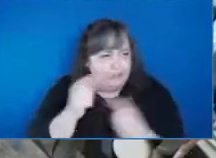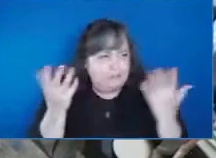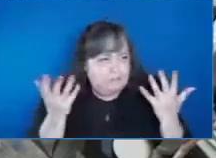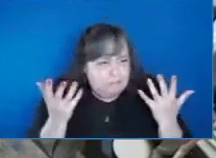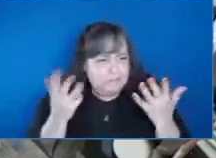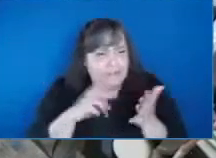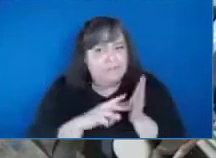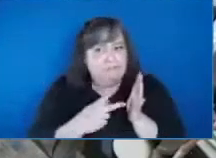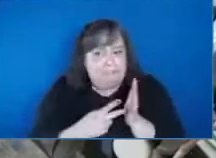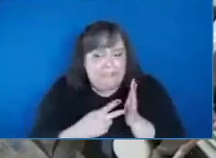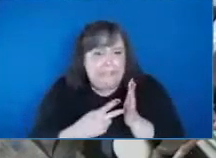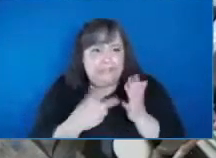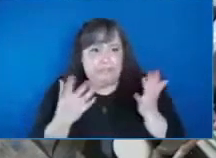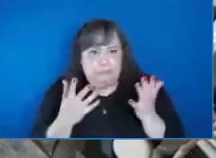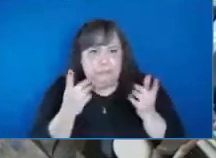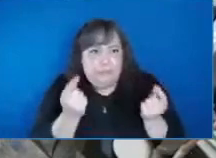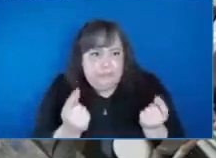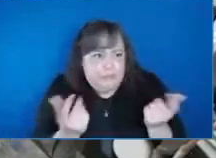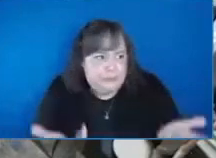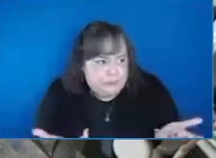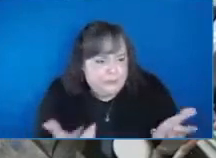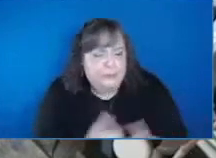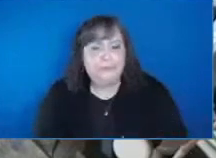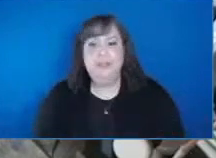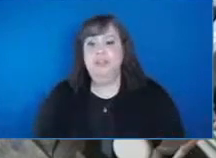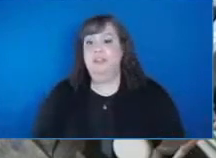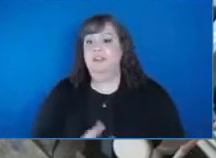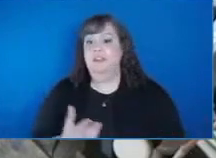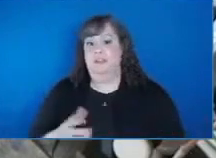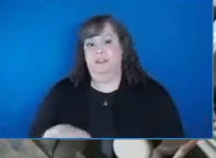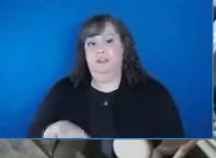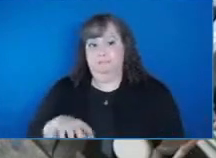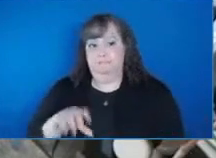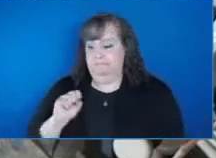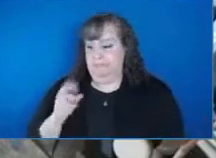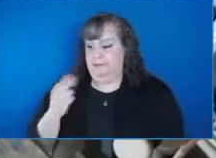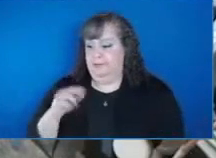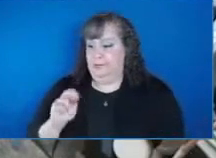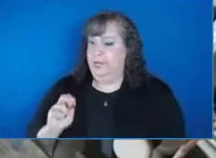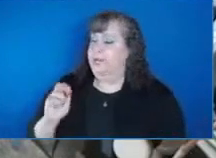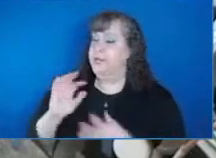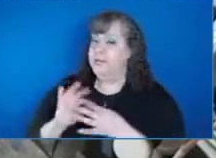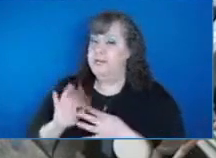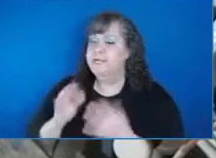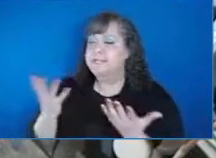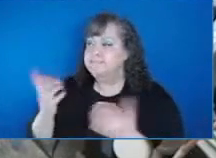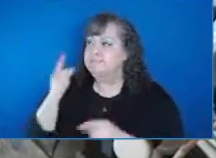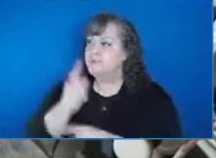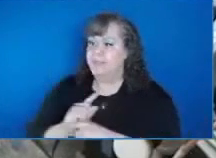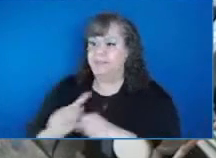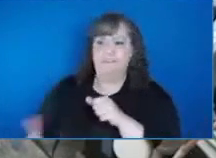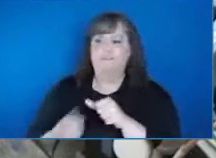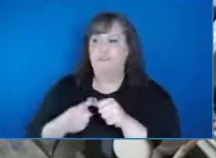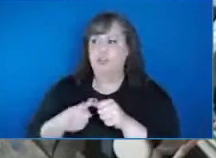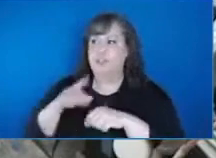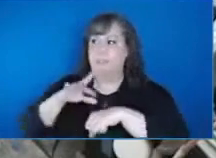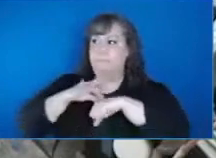for? Okay, yeah. So DART is NASA's first planetary defense test.